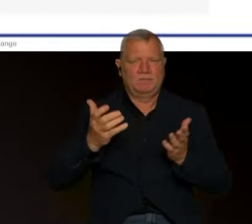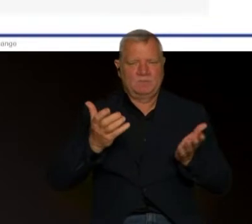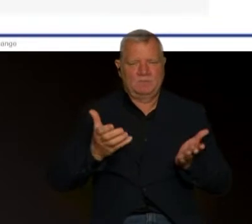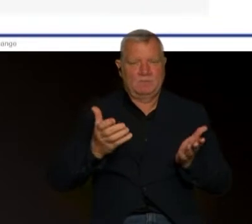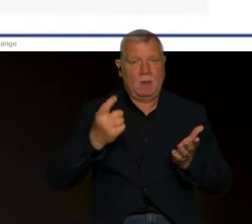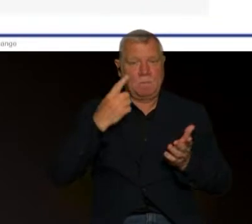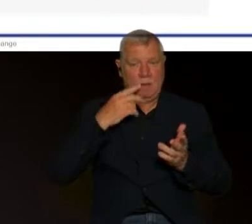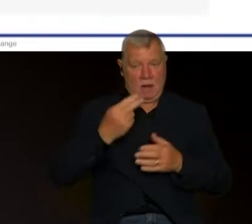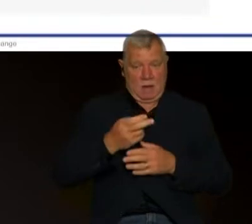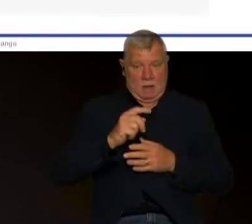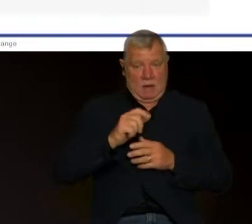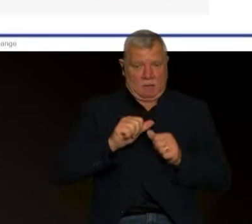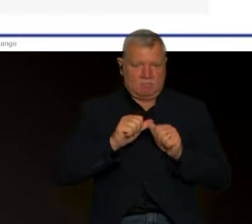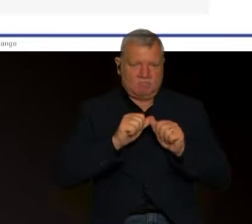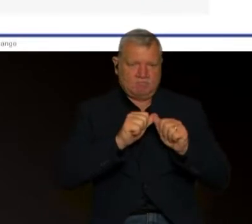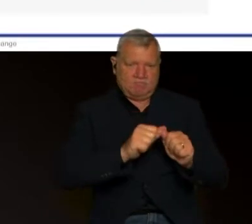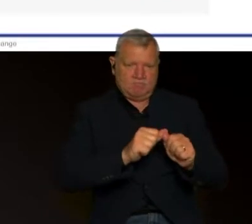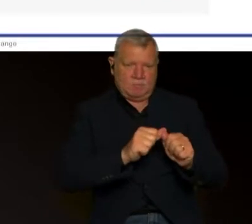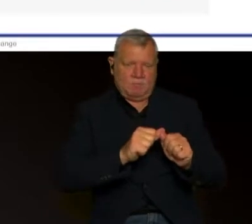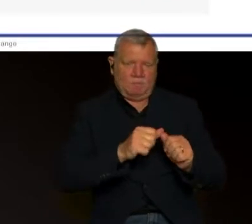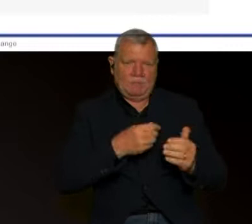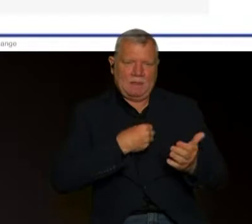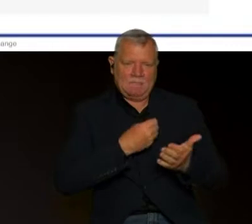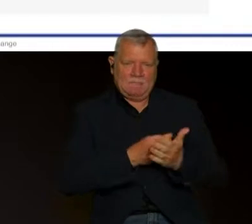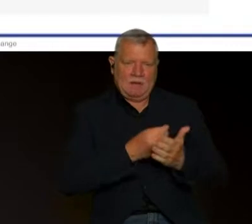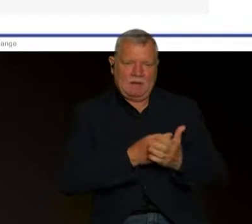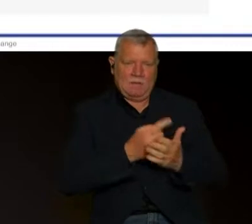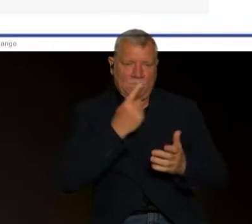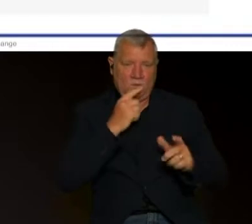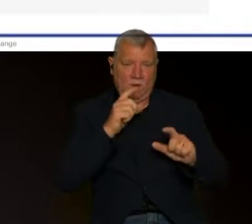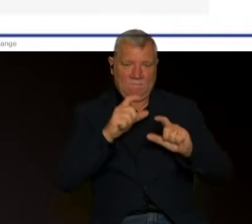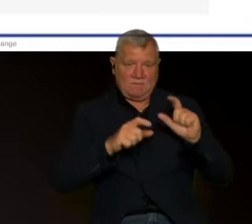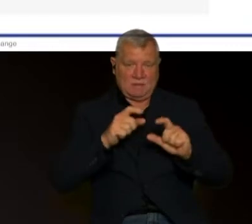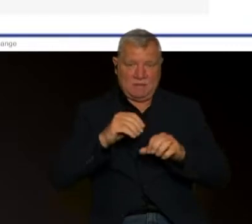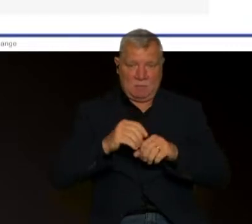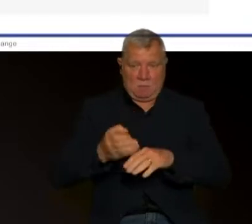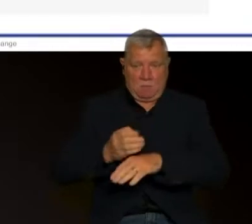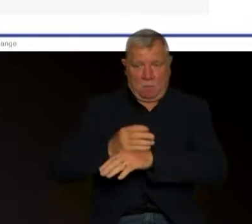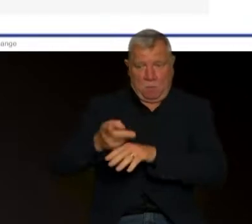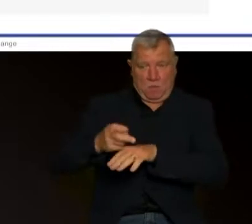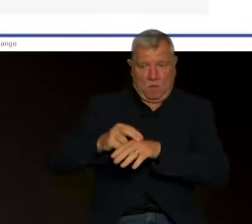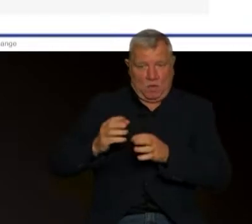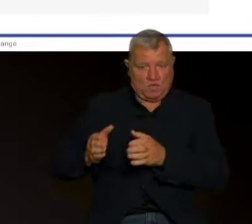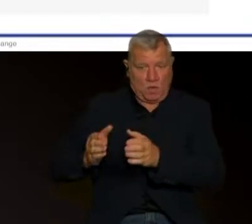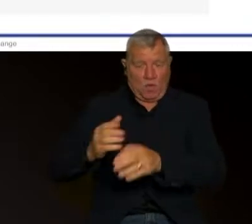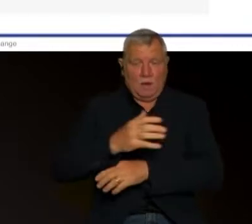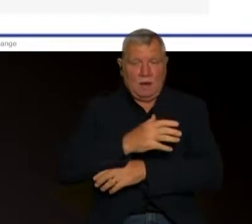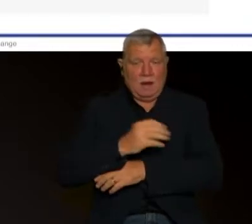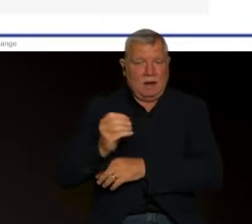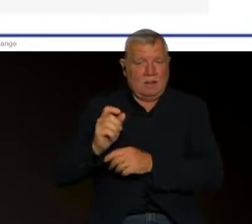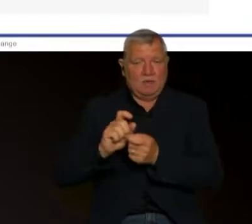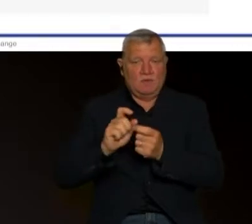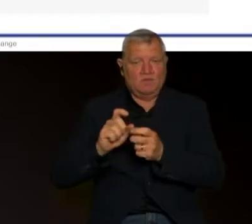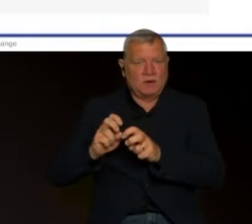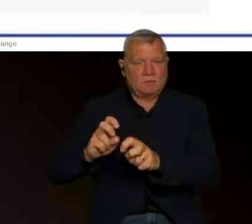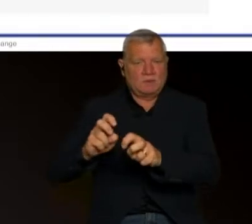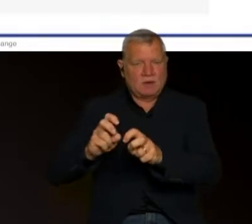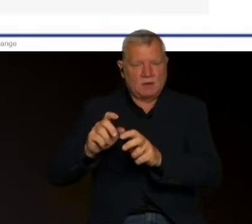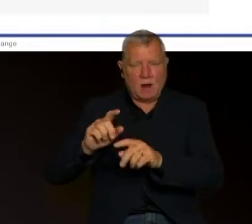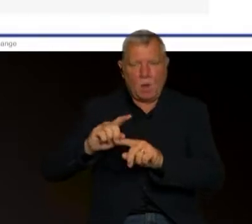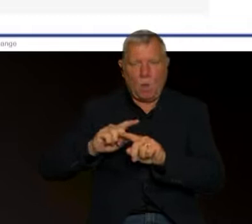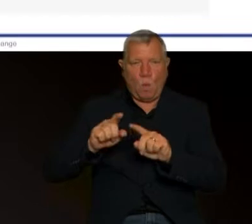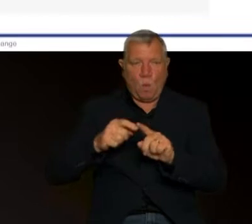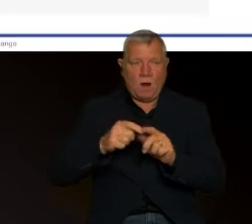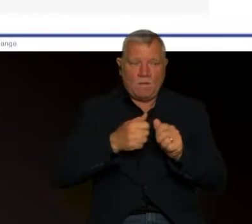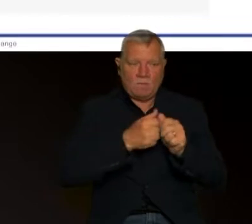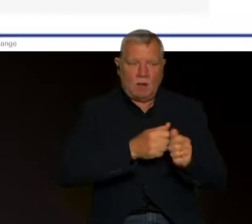sustain its financial capacity to invest in improving Puerto Rico's roads and other transportation infrastructure while